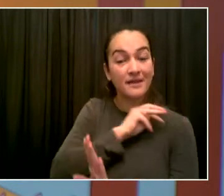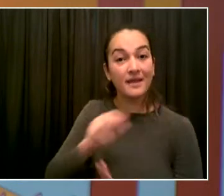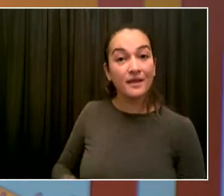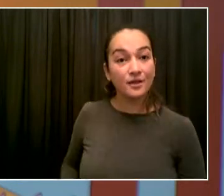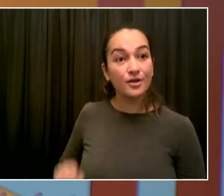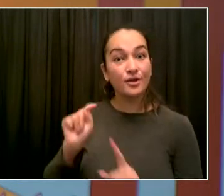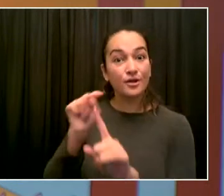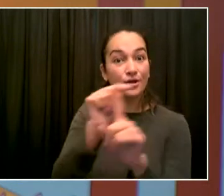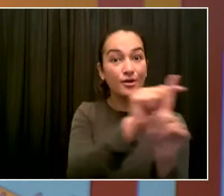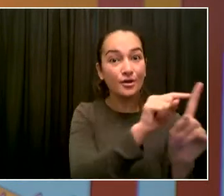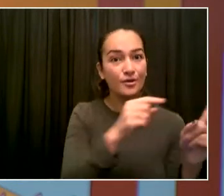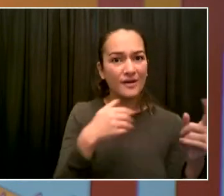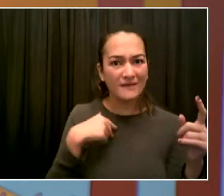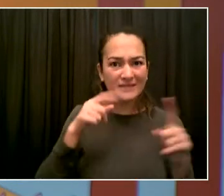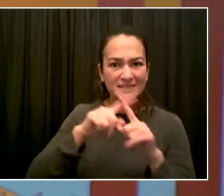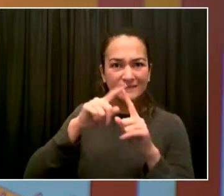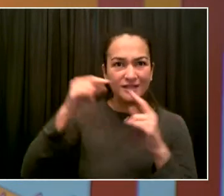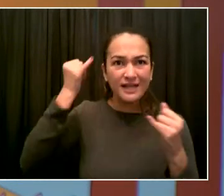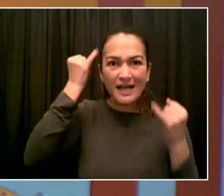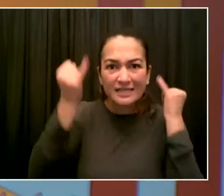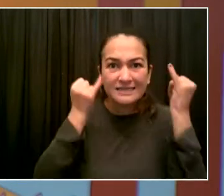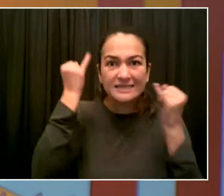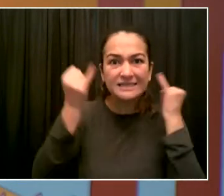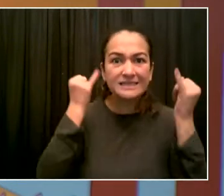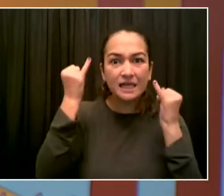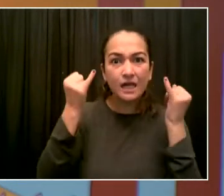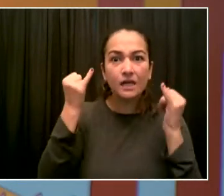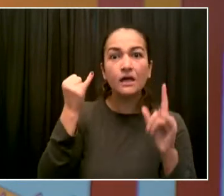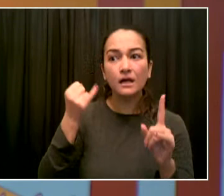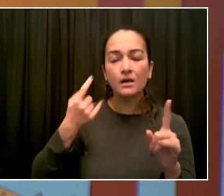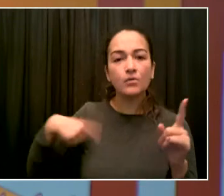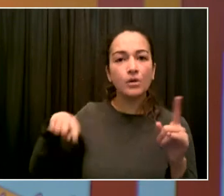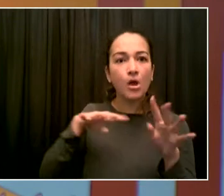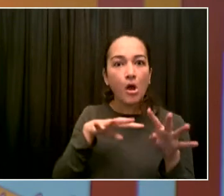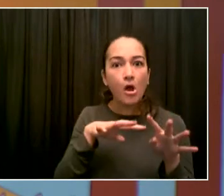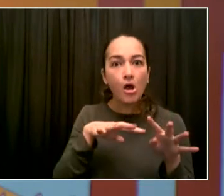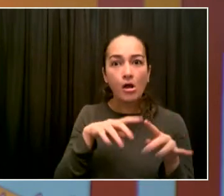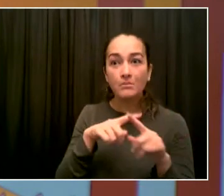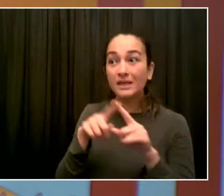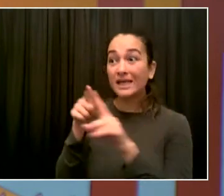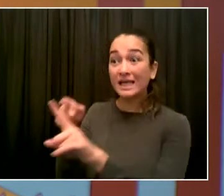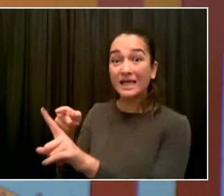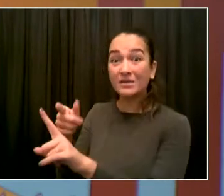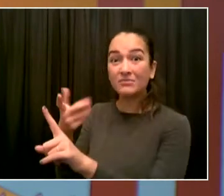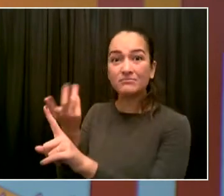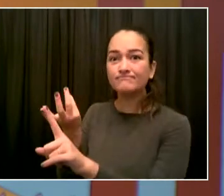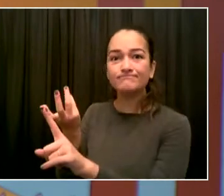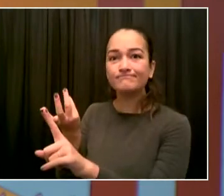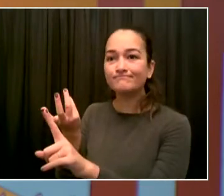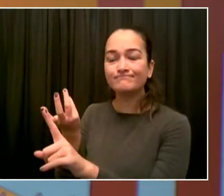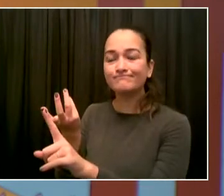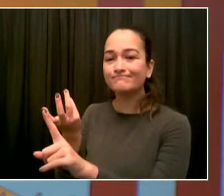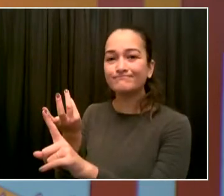I think people of this city are ready to embrace Eric Adams, and I think he's the right choice. The next is